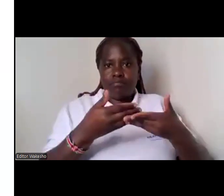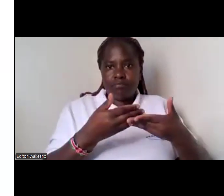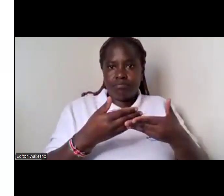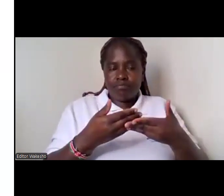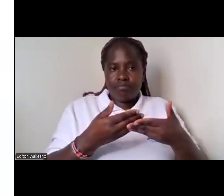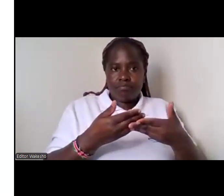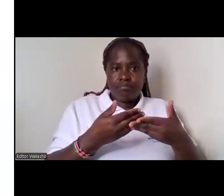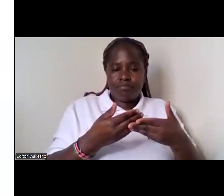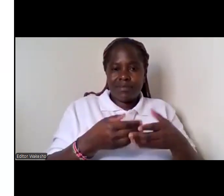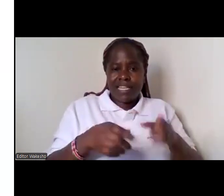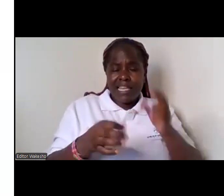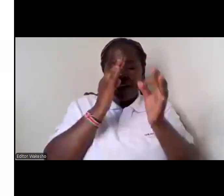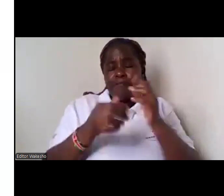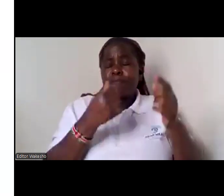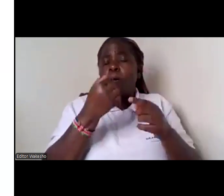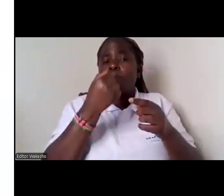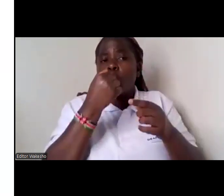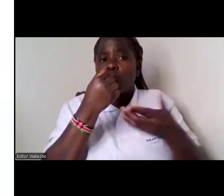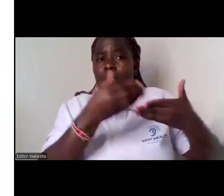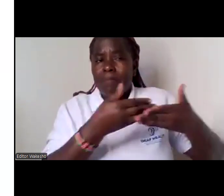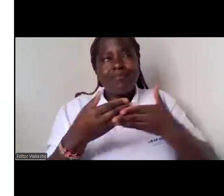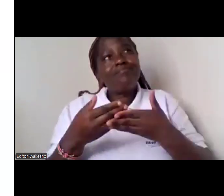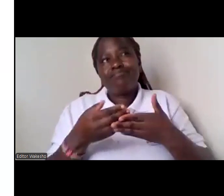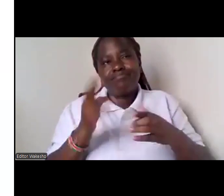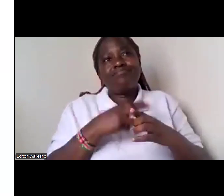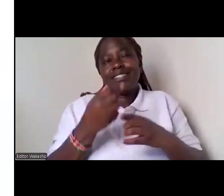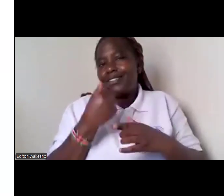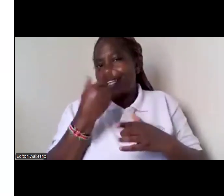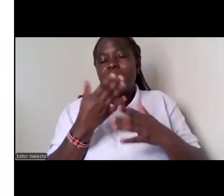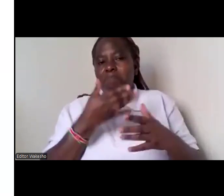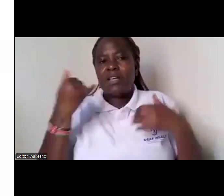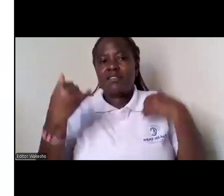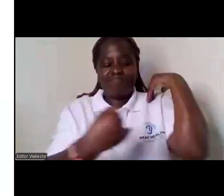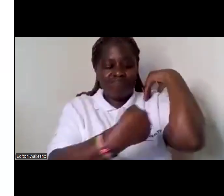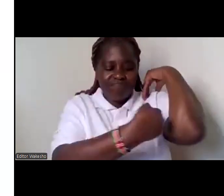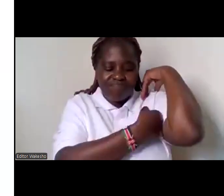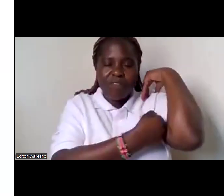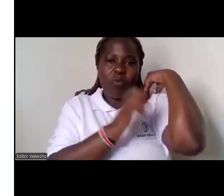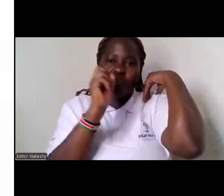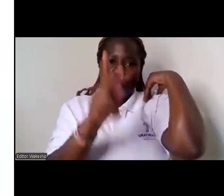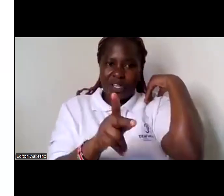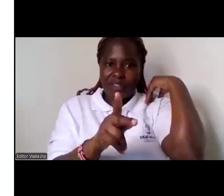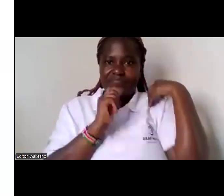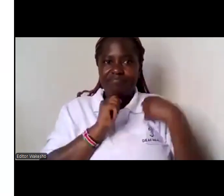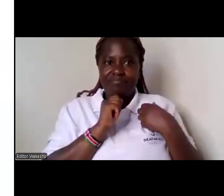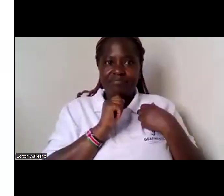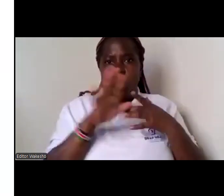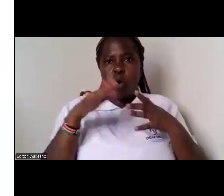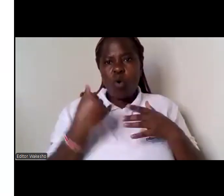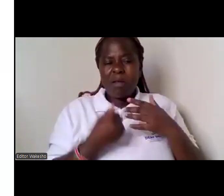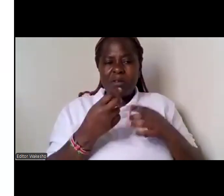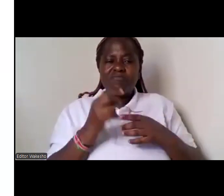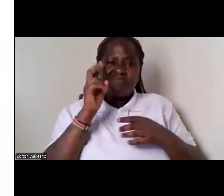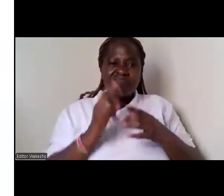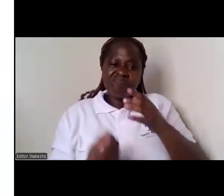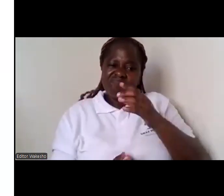maybe breastfeeding, you might tell them, okay, maybe you can either use the coil, it's not hormonal, or you can use the implant, the one for 3